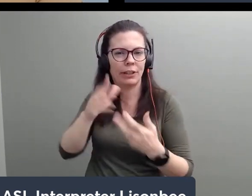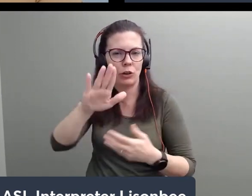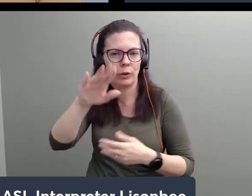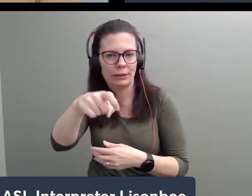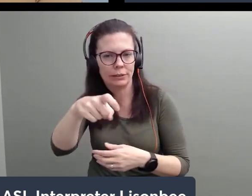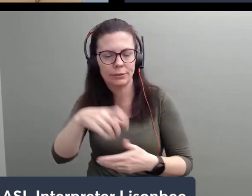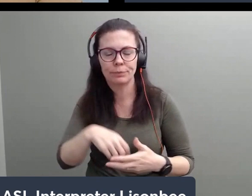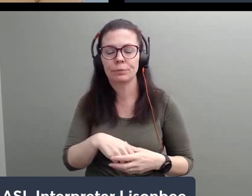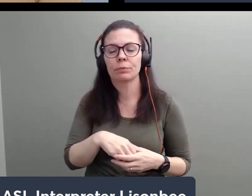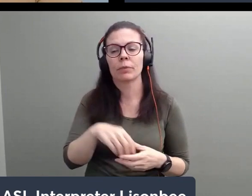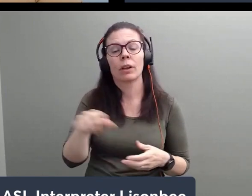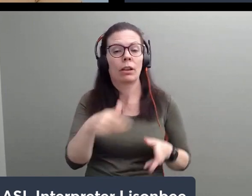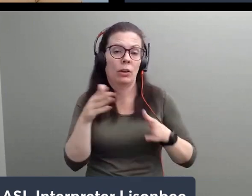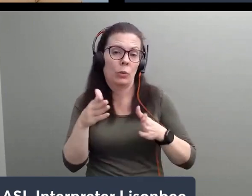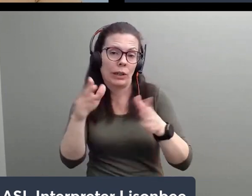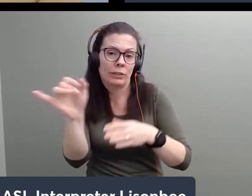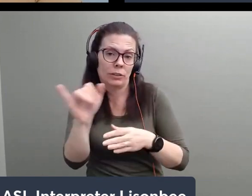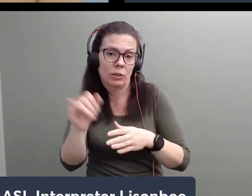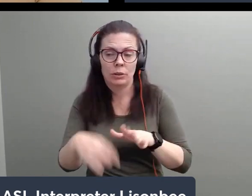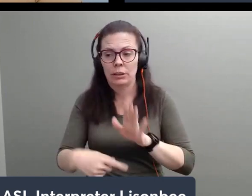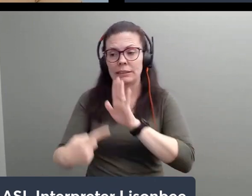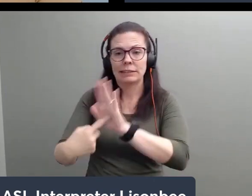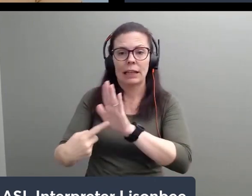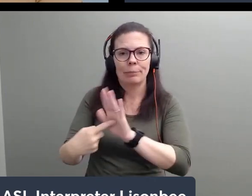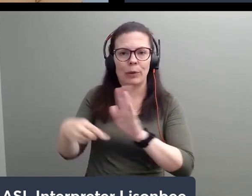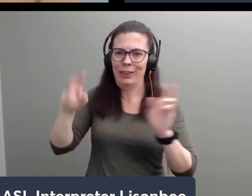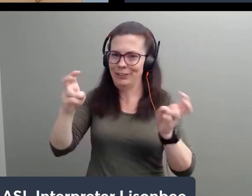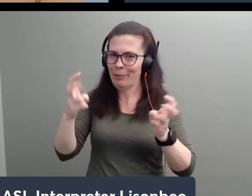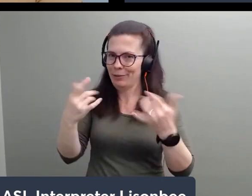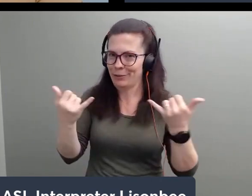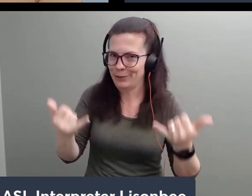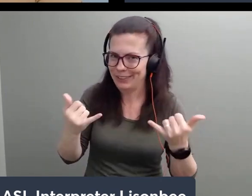ways. For example, this is the topic of this talk today.